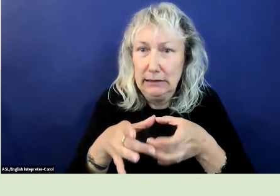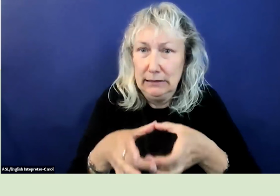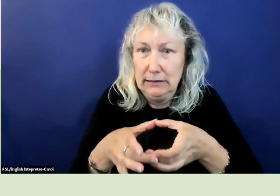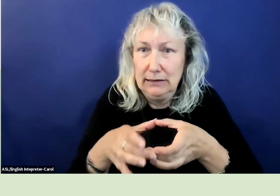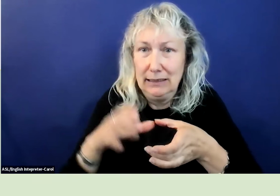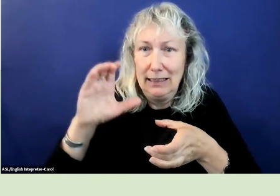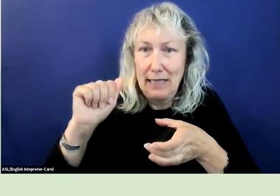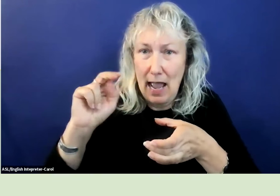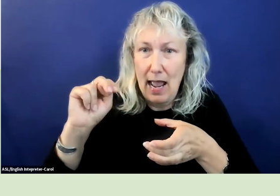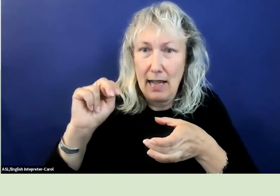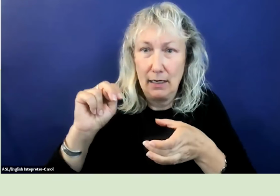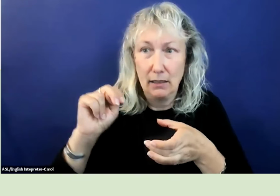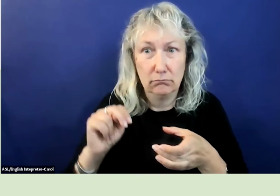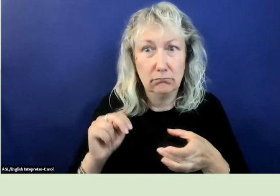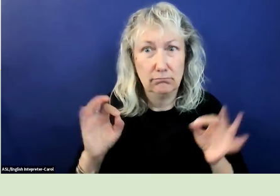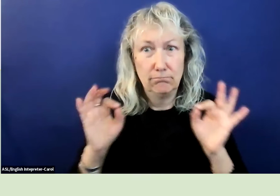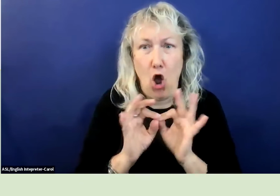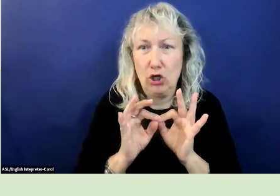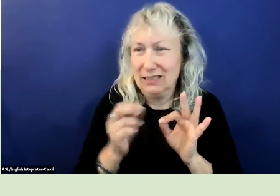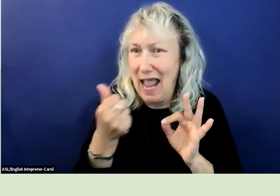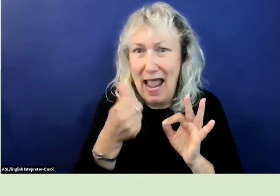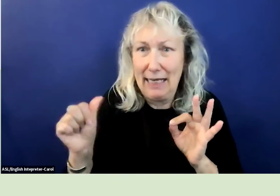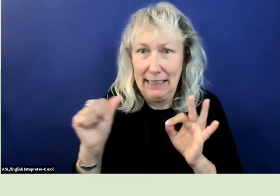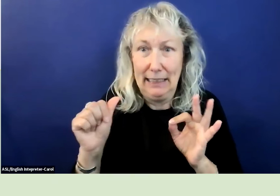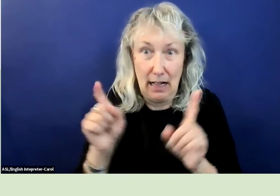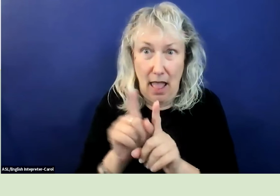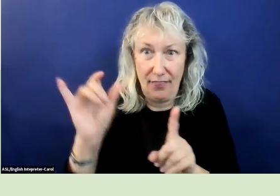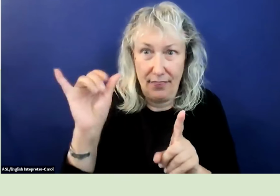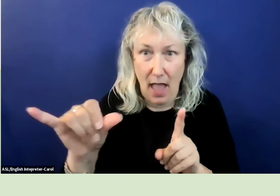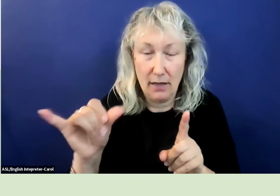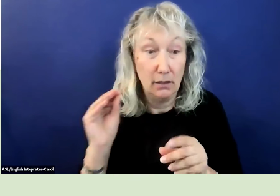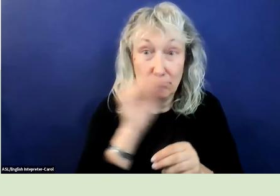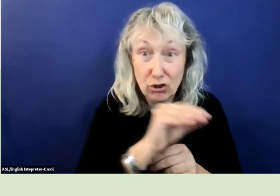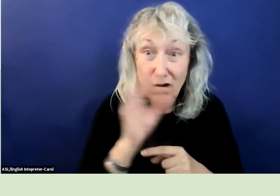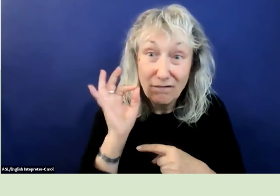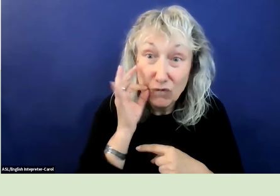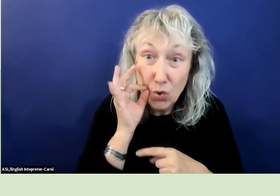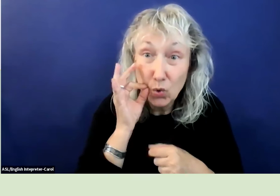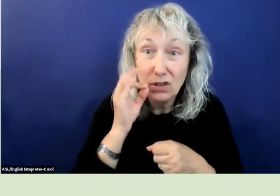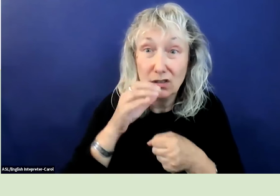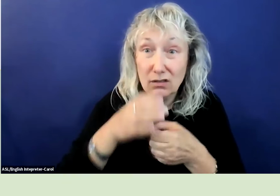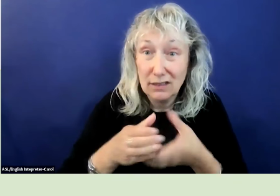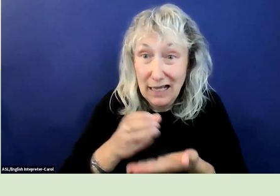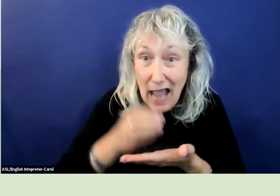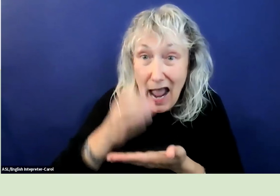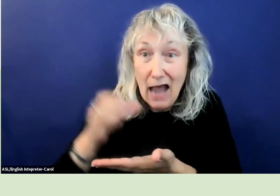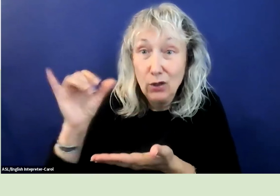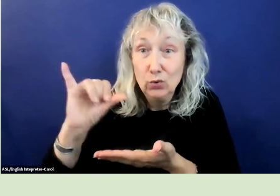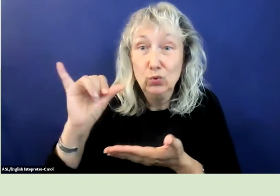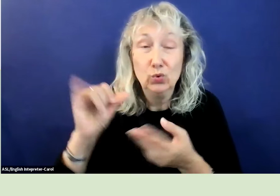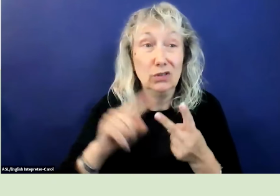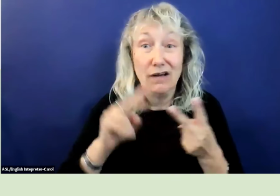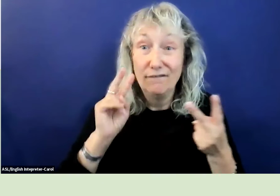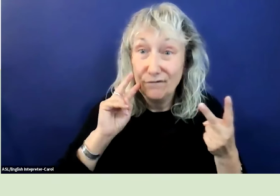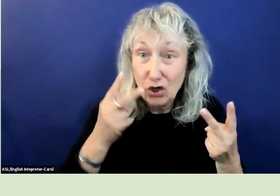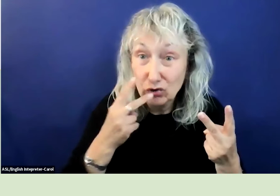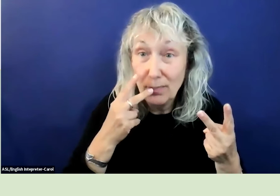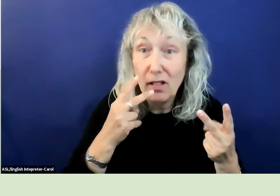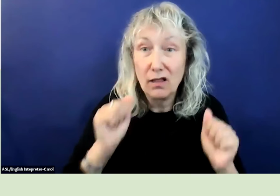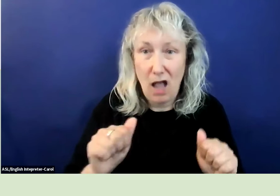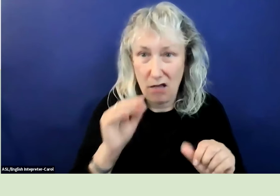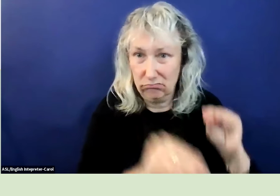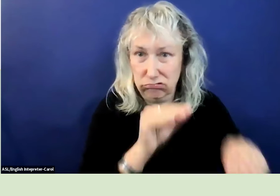and enjoy with your family. We must include canned fruit, can of vegetable. We can also use